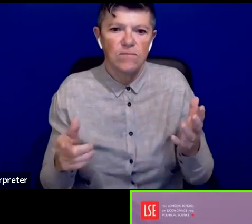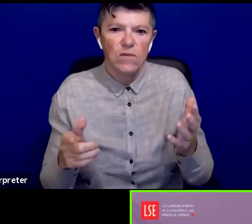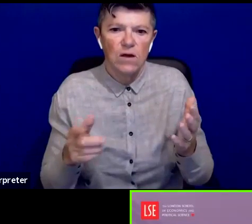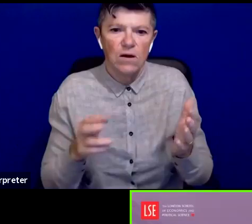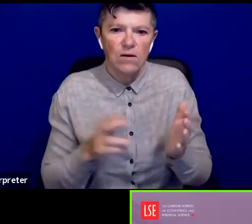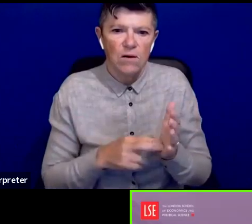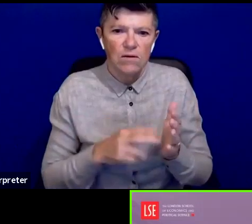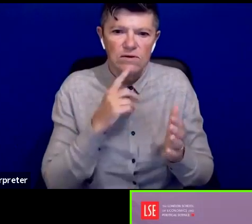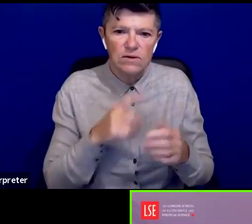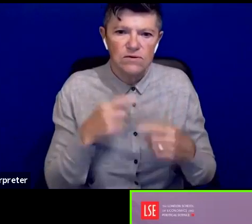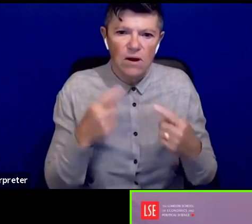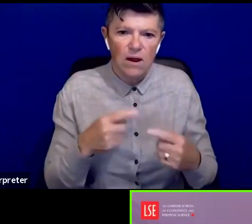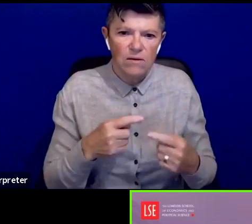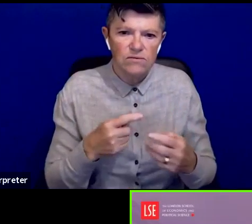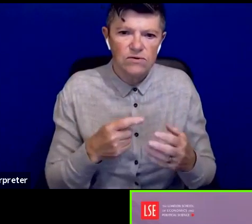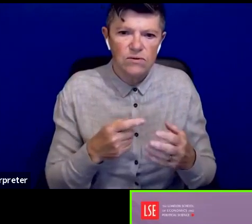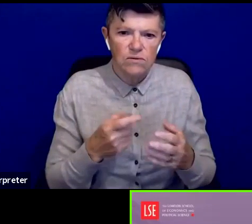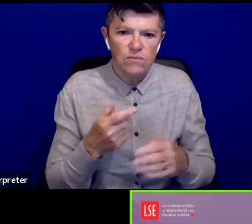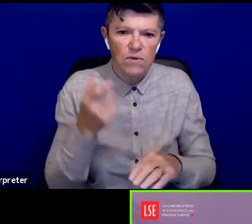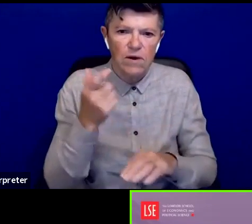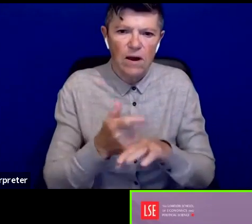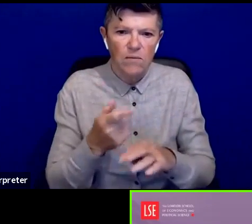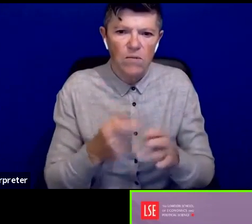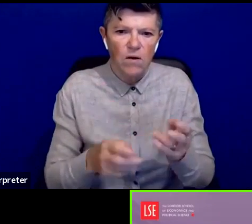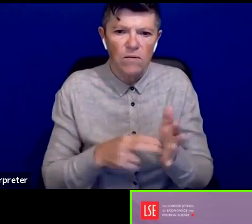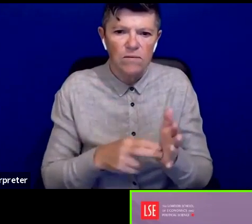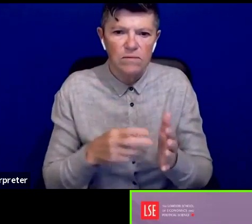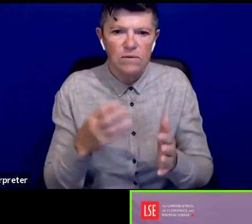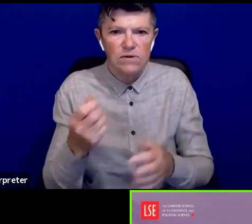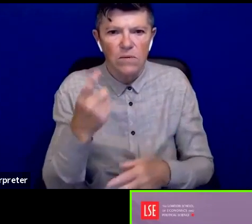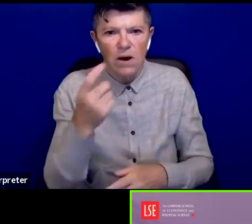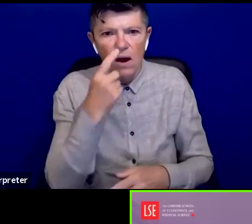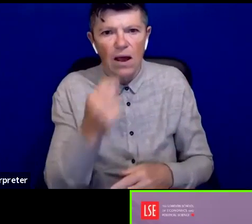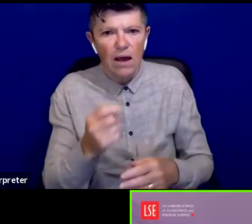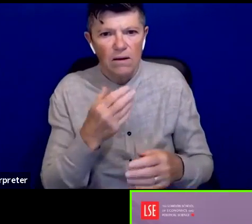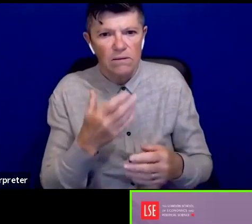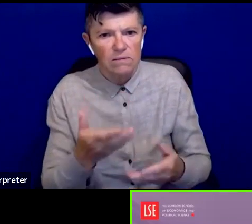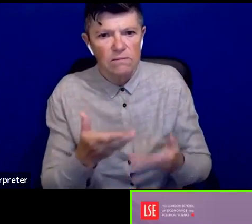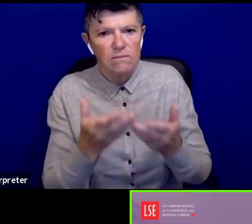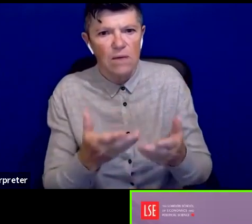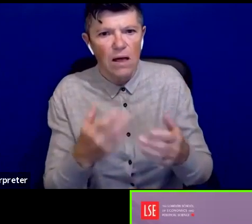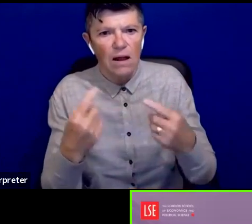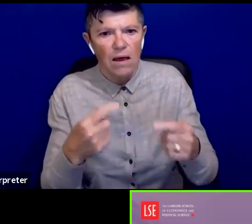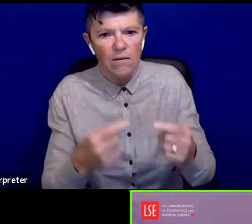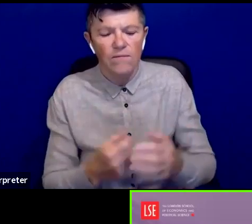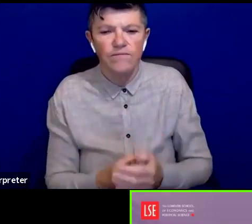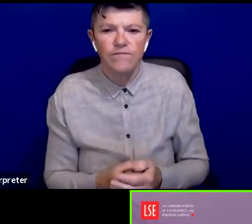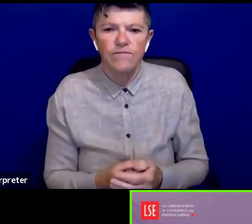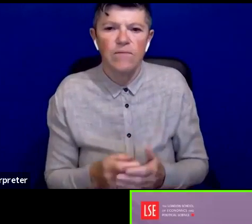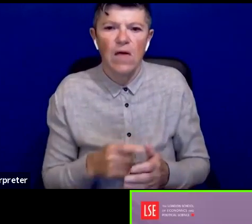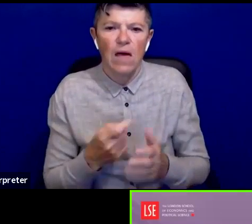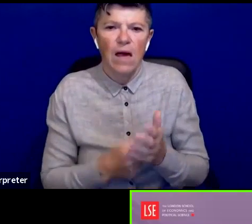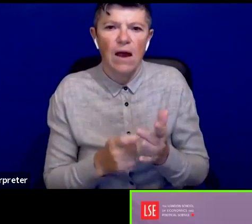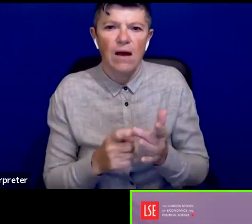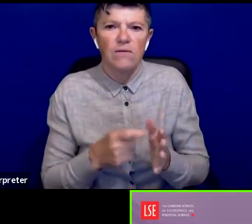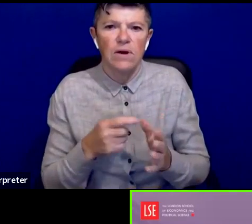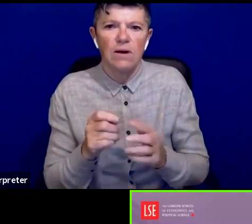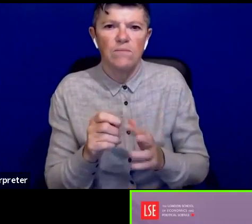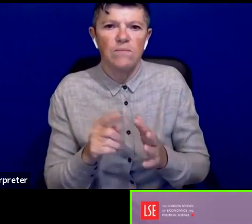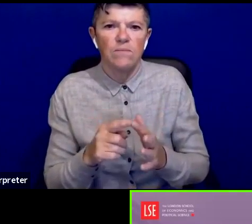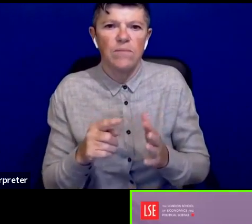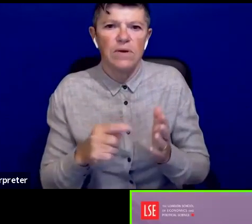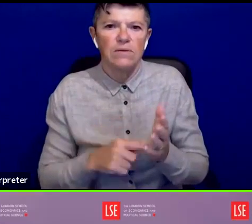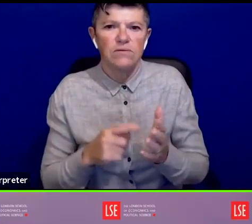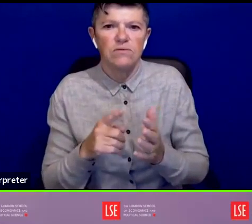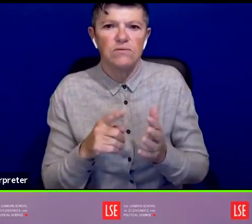turn on the camera, so somebody can please let her do that. Aria Petre, who's a student at grade 12, a high school